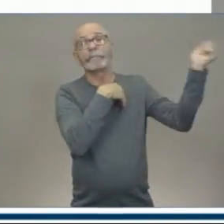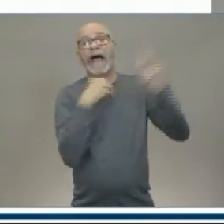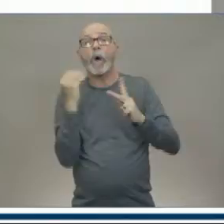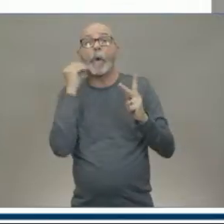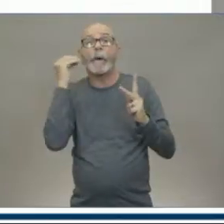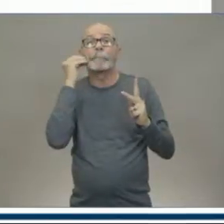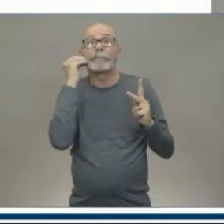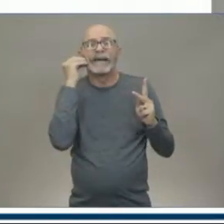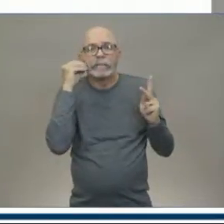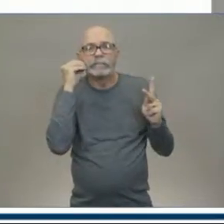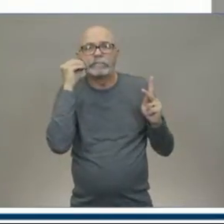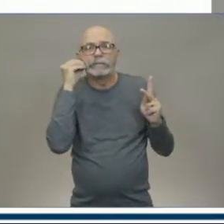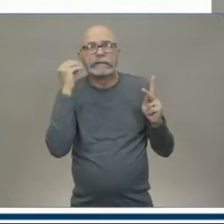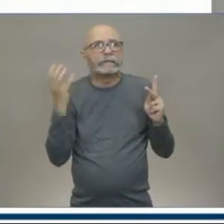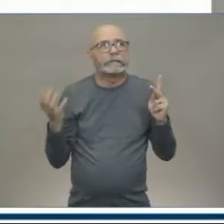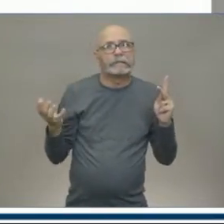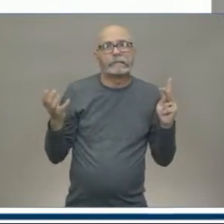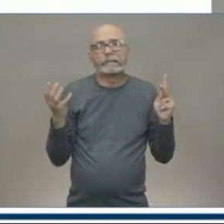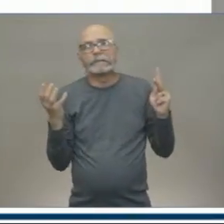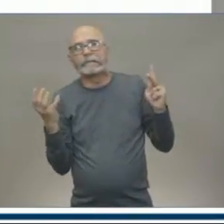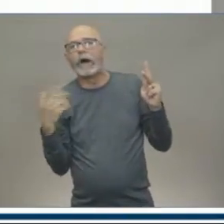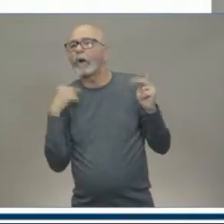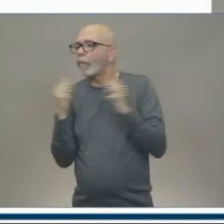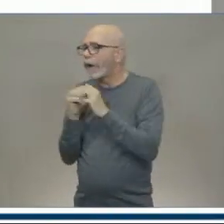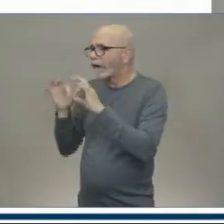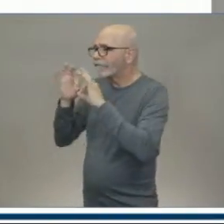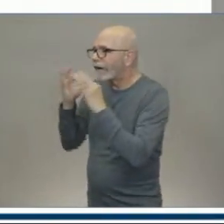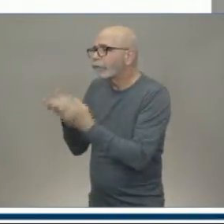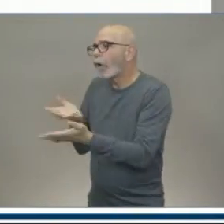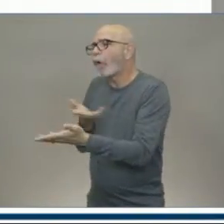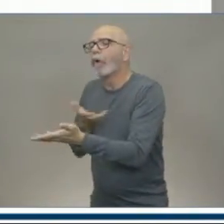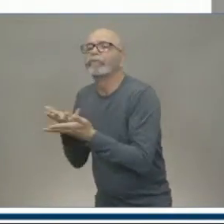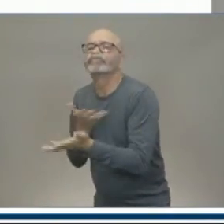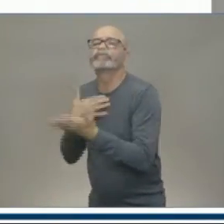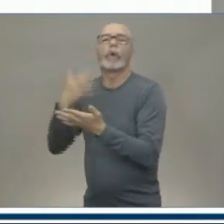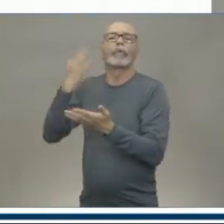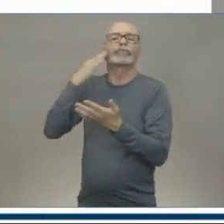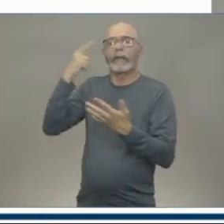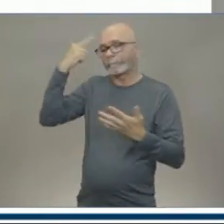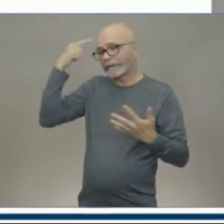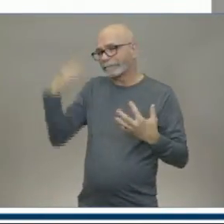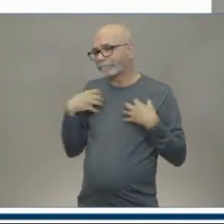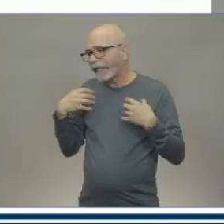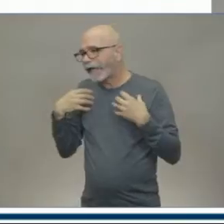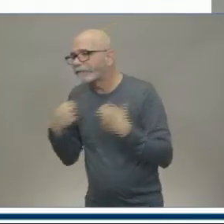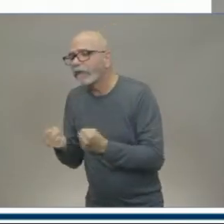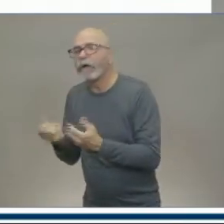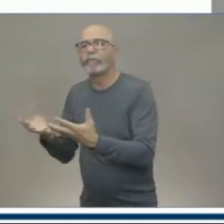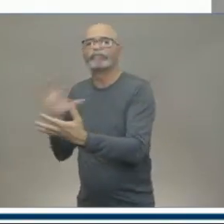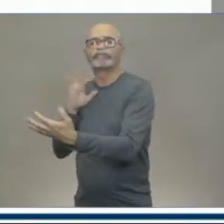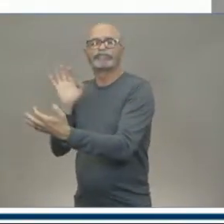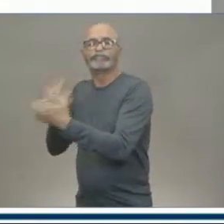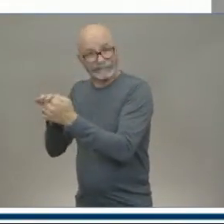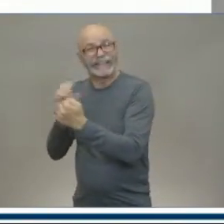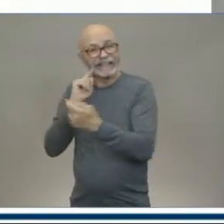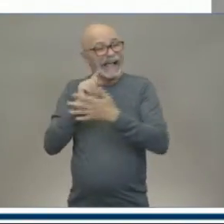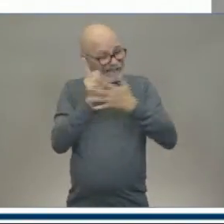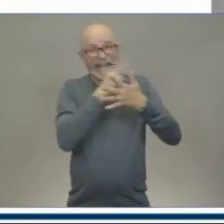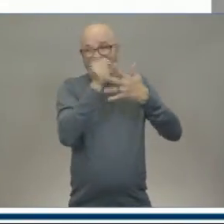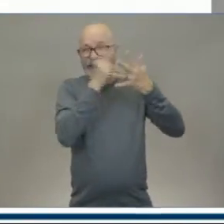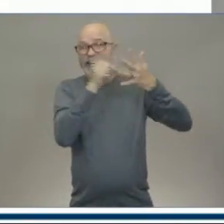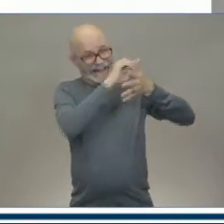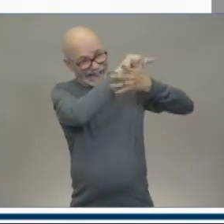to reconnect with family for their own personal mental health over the holidays. In all these cases, what we're